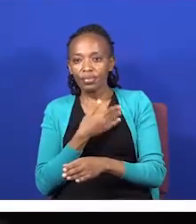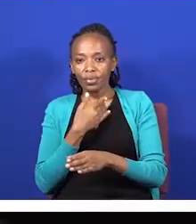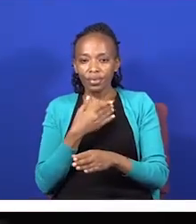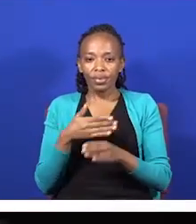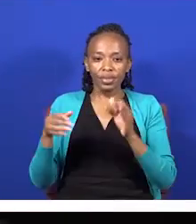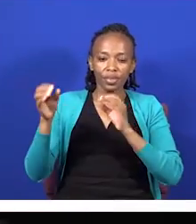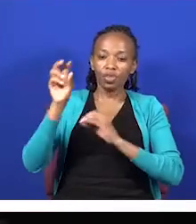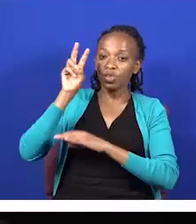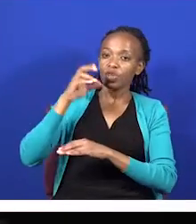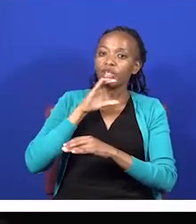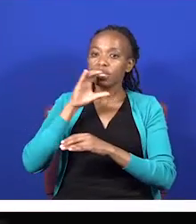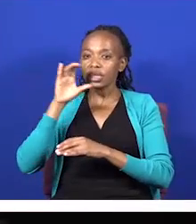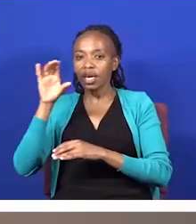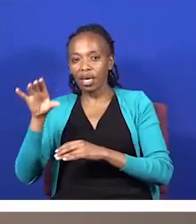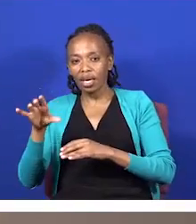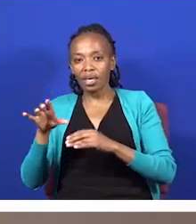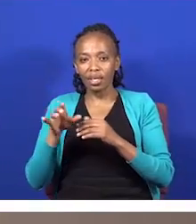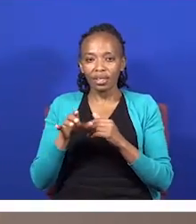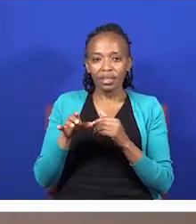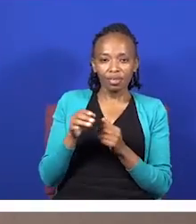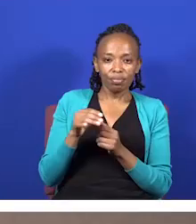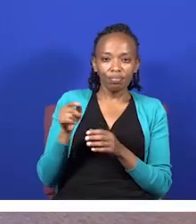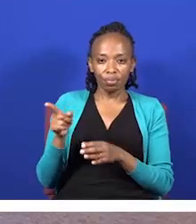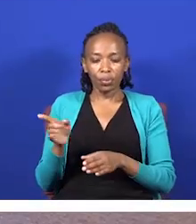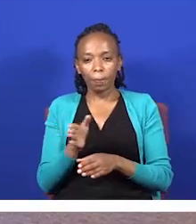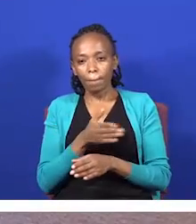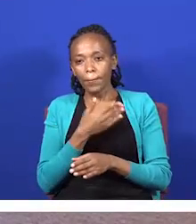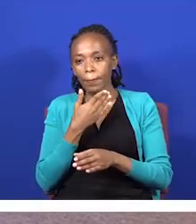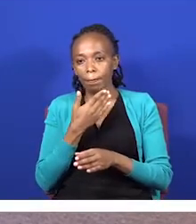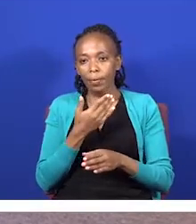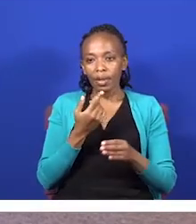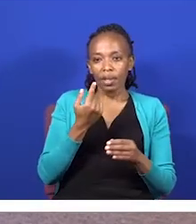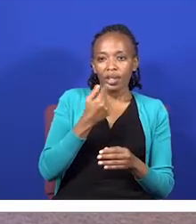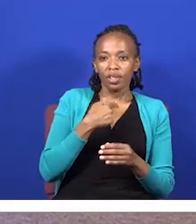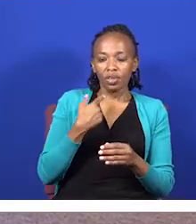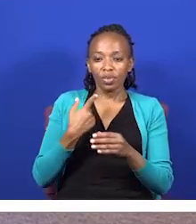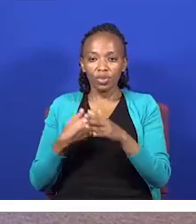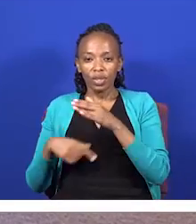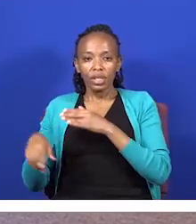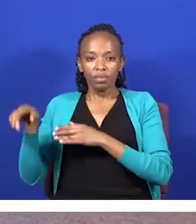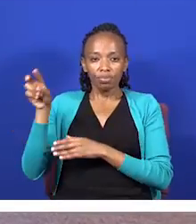Oh, we look to the sun. Come on, you're ready to praise God tonight.